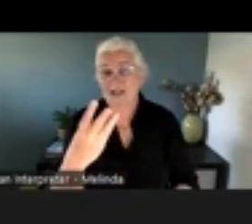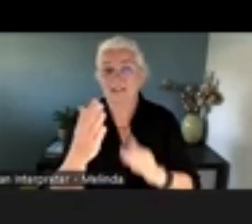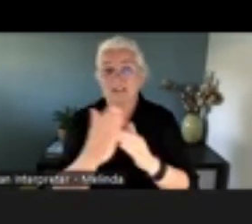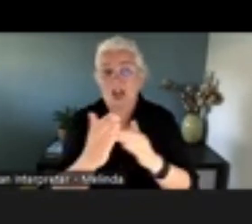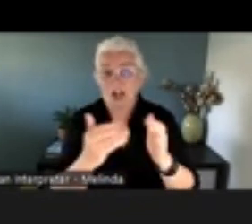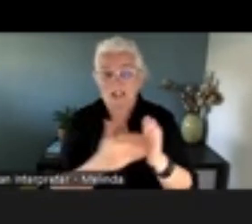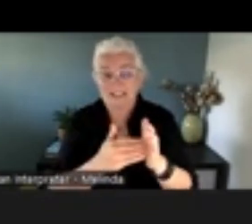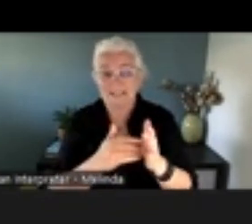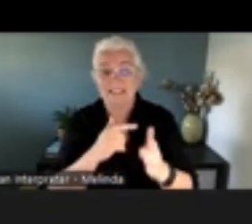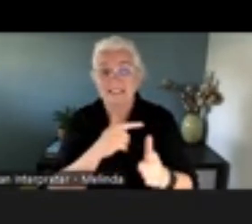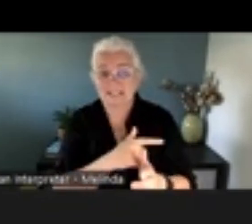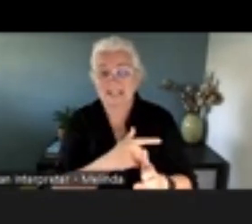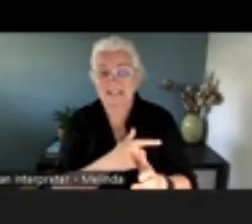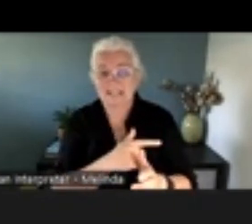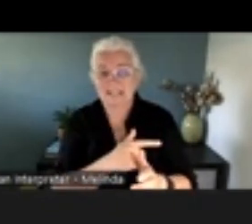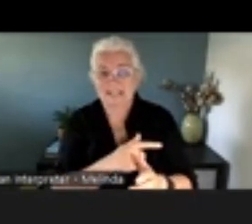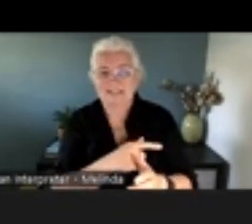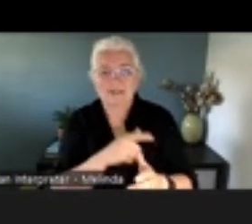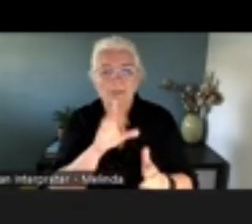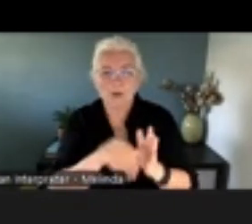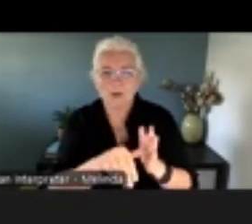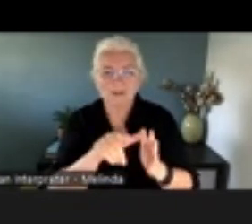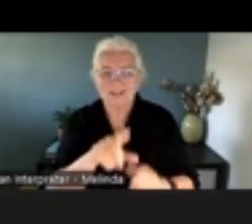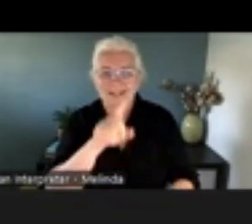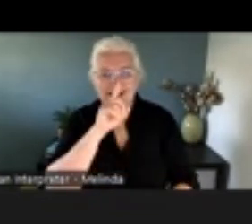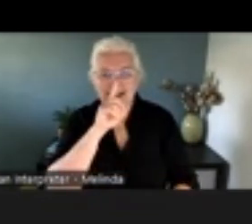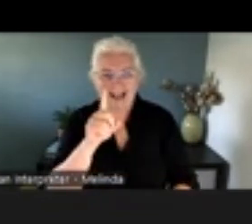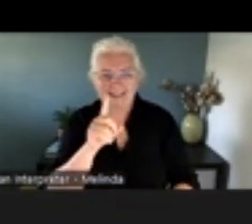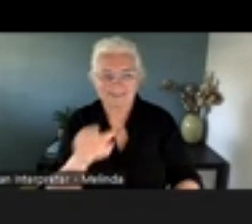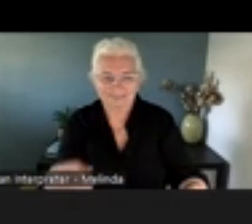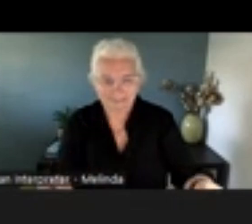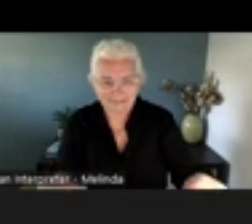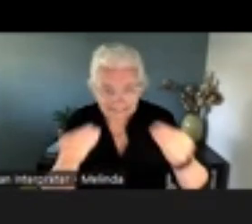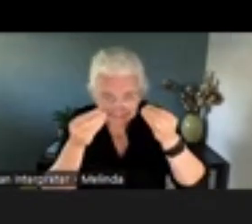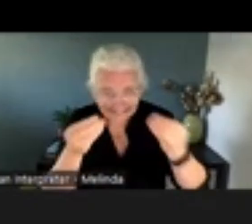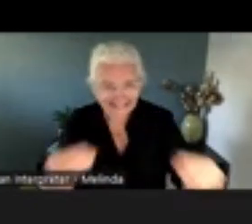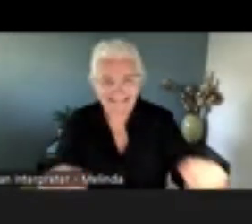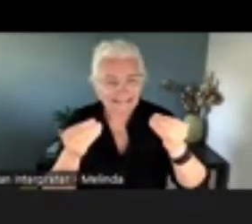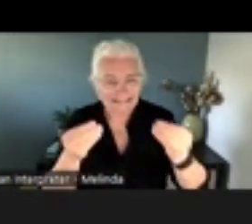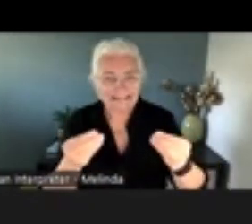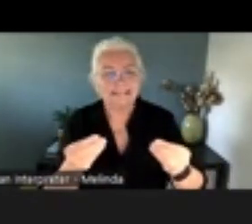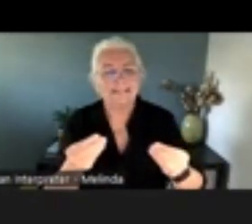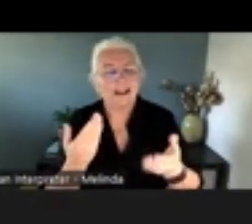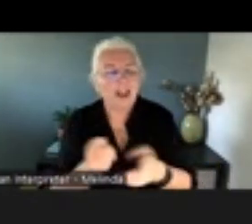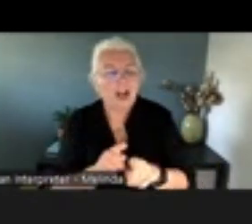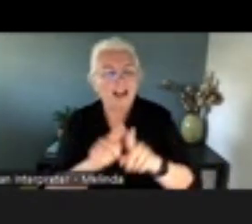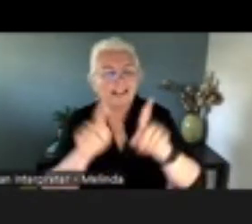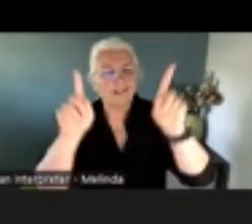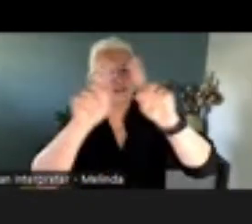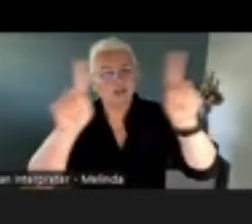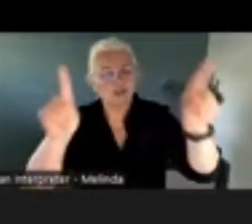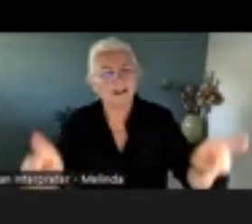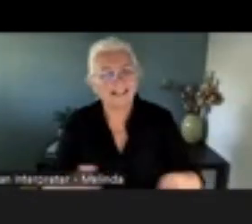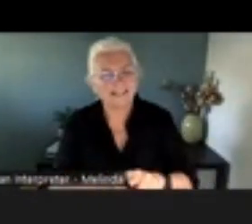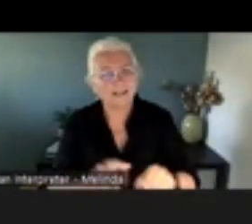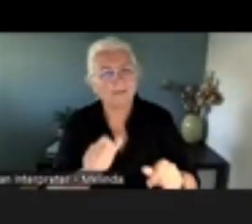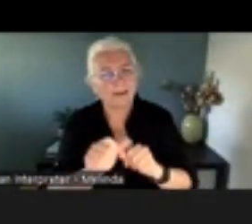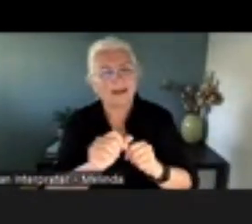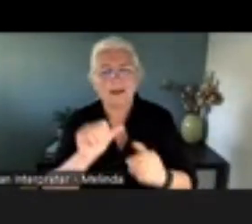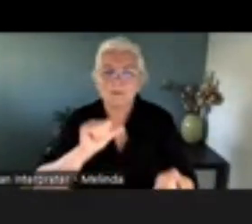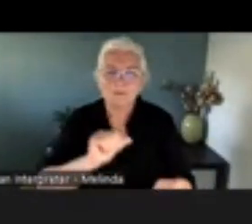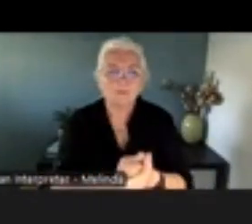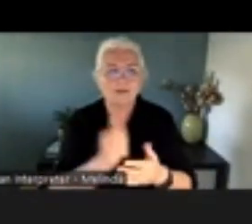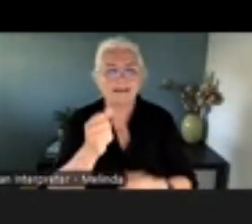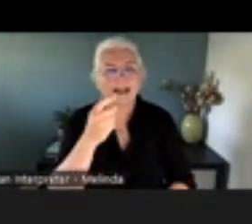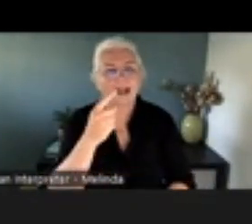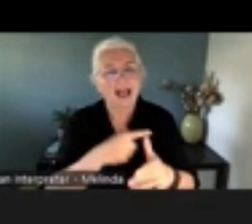for the fact that you can't zoom in on printed documents. You know, you can't do the handy zoom in as you can on a screen. And the